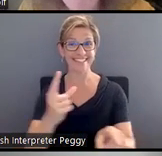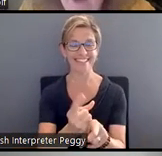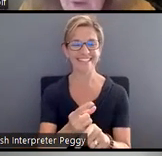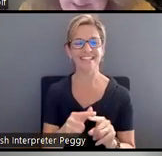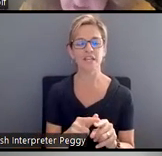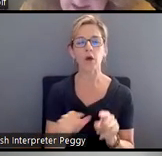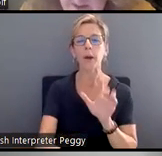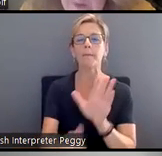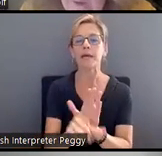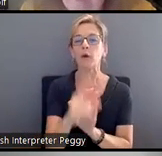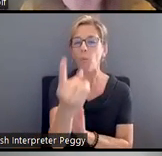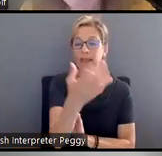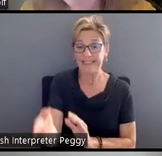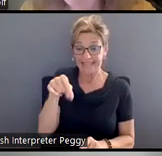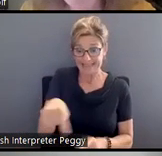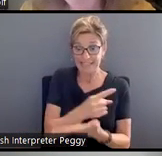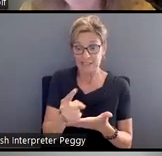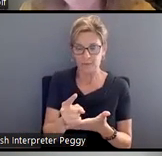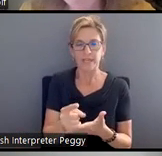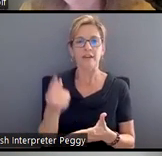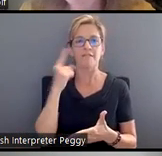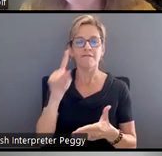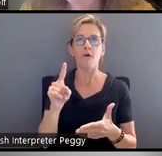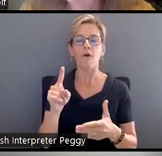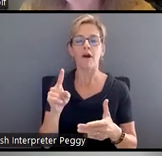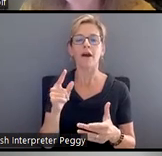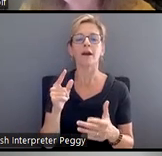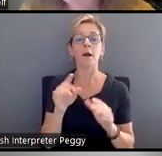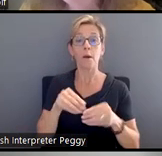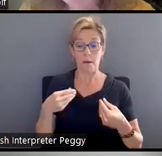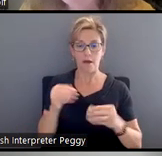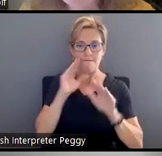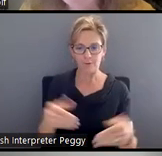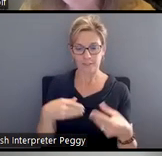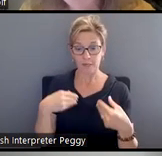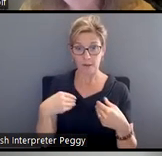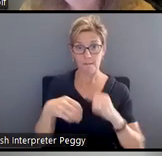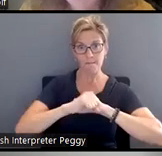thing you can do this week to move your marketing plan forward.